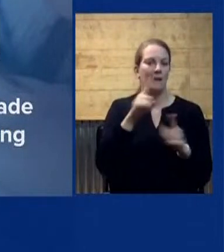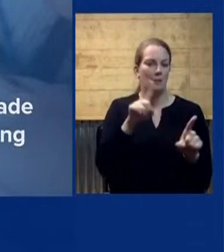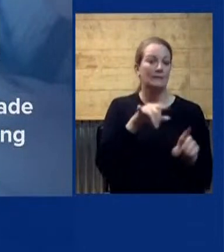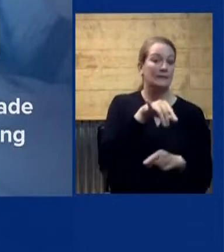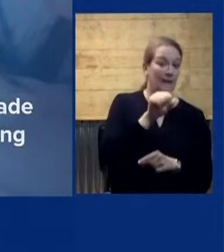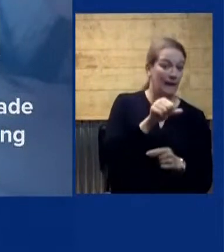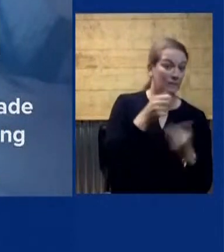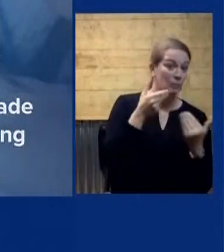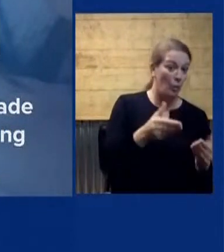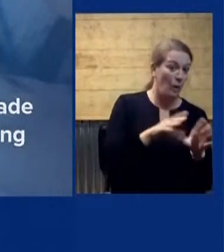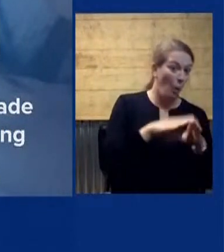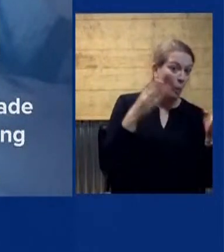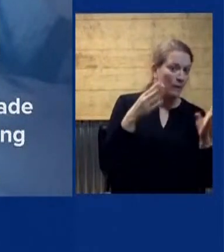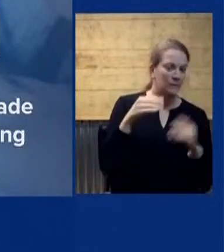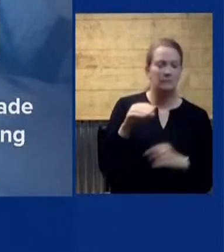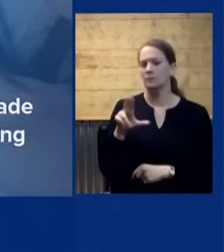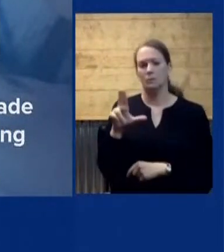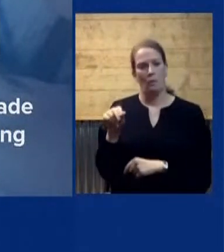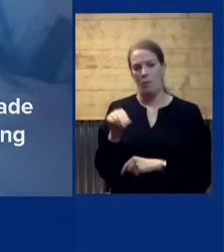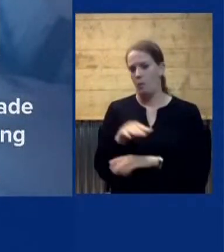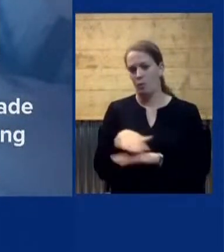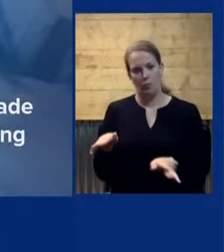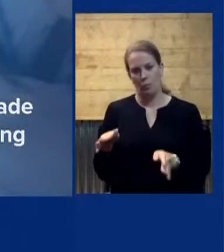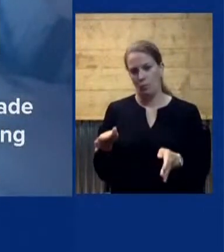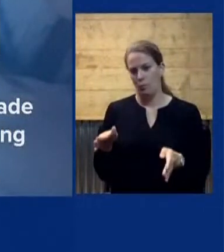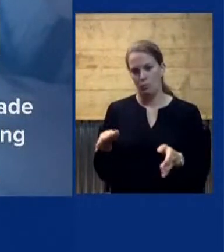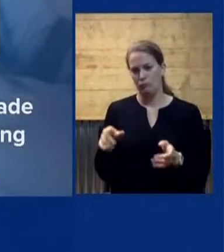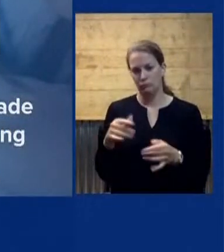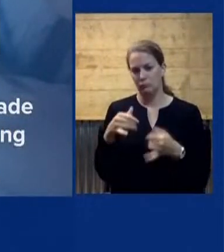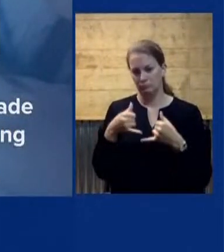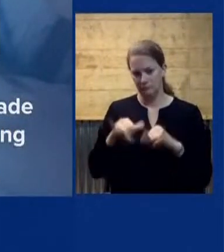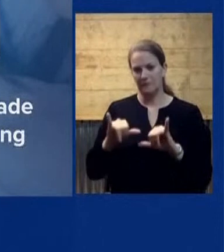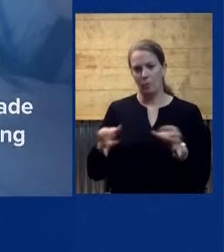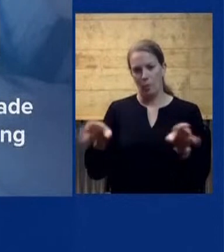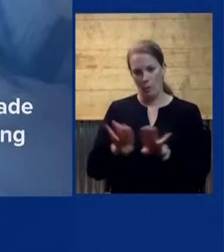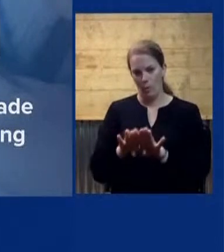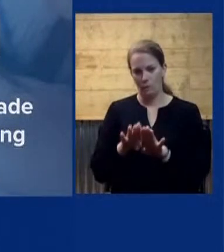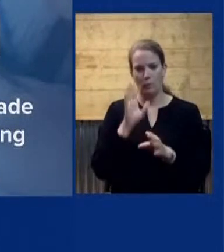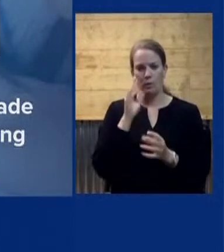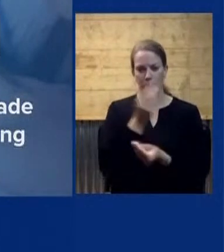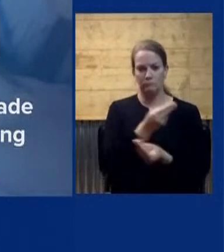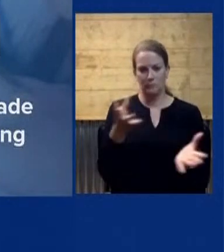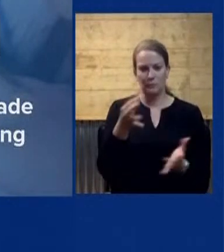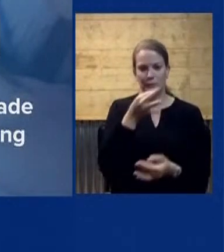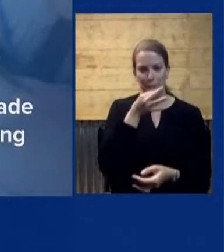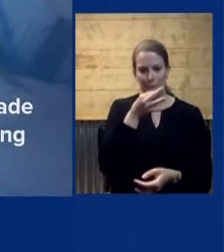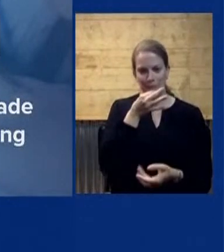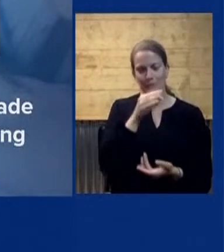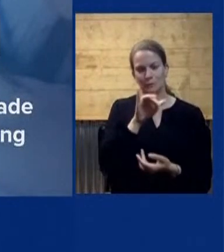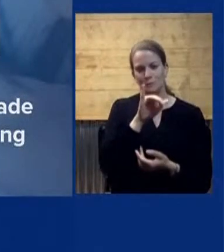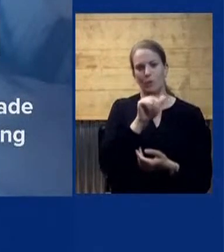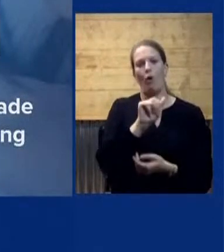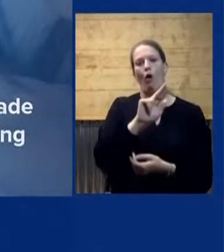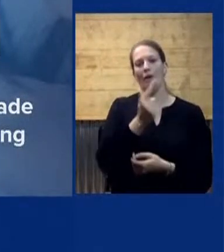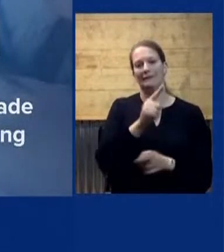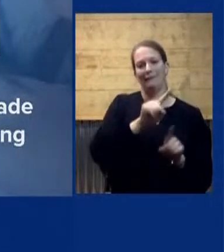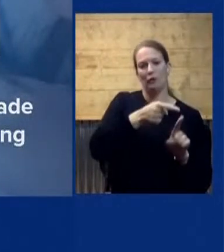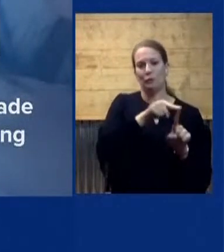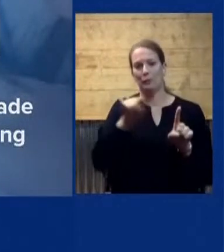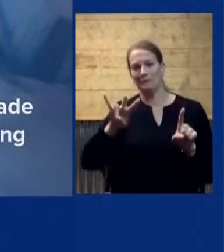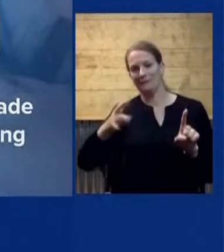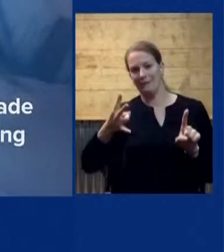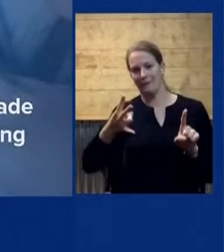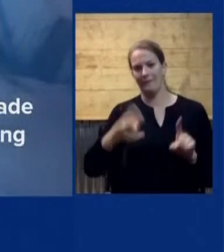reopen. We want to make that decision with the best available data. The